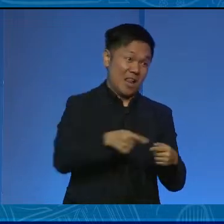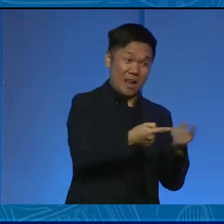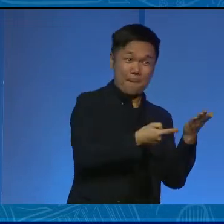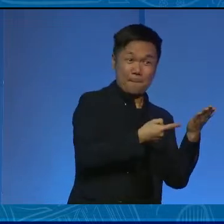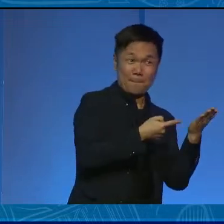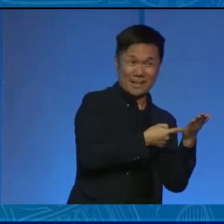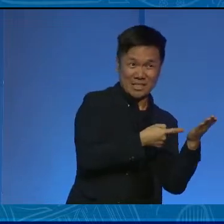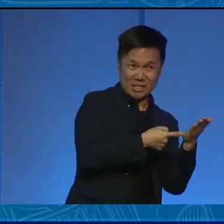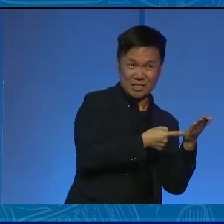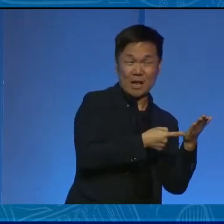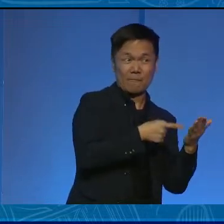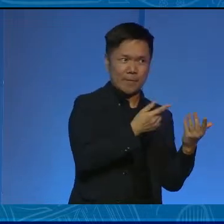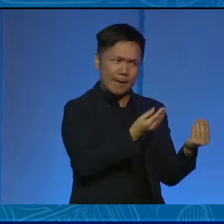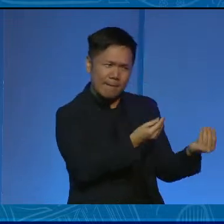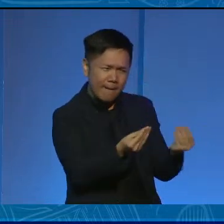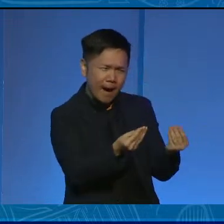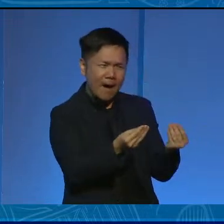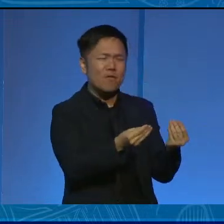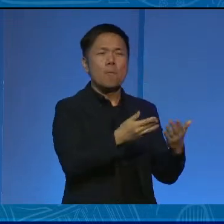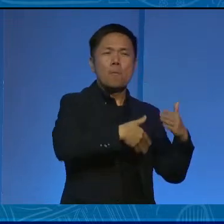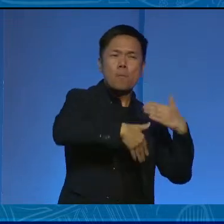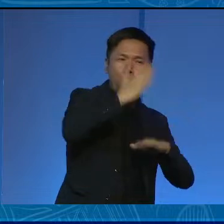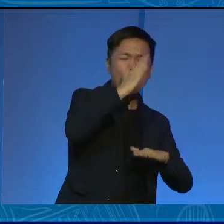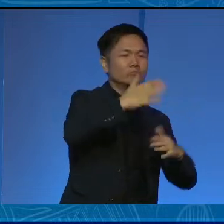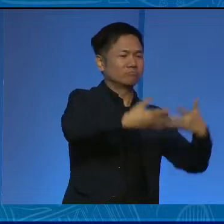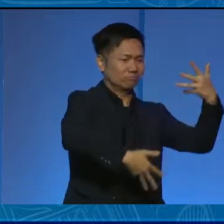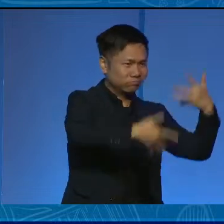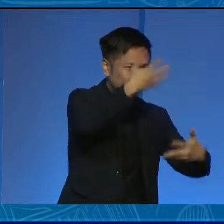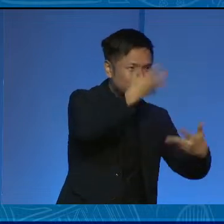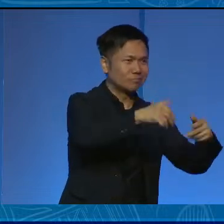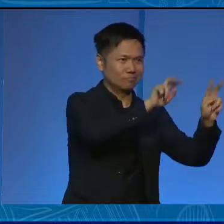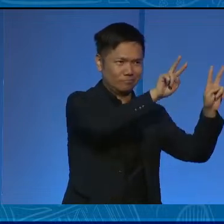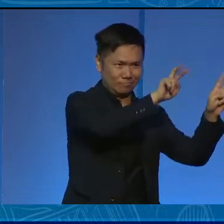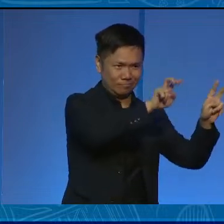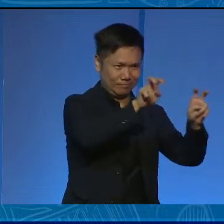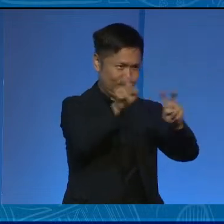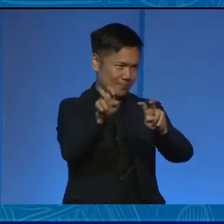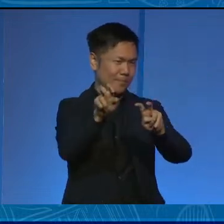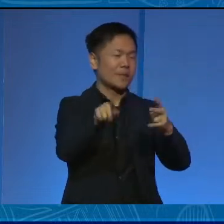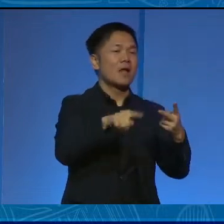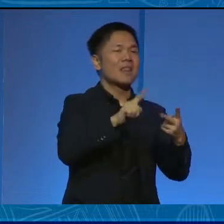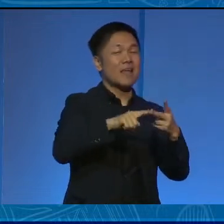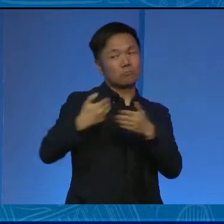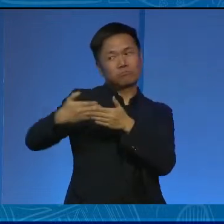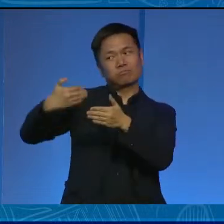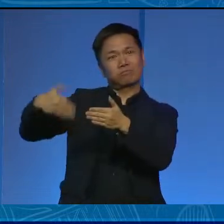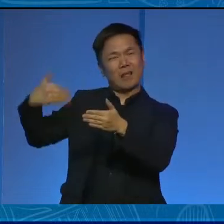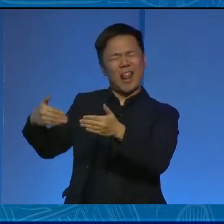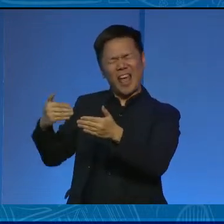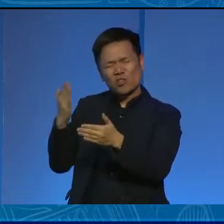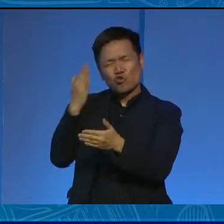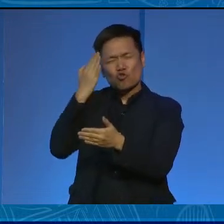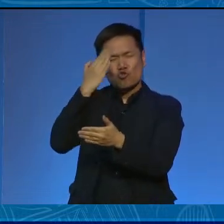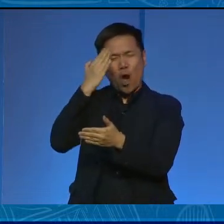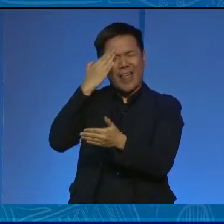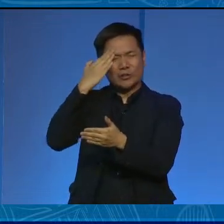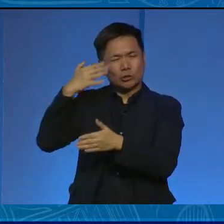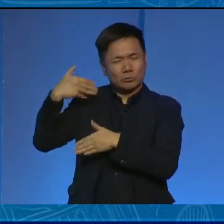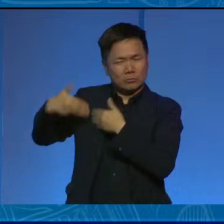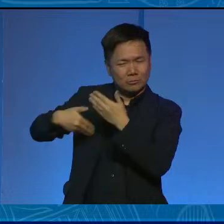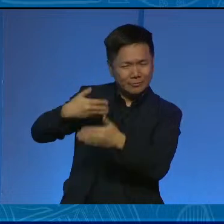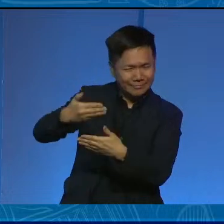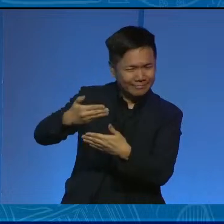and management of disaggregated data and integrating local and traditional knowledge. And on the high-tech